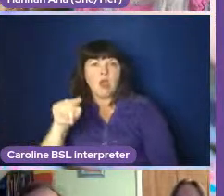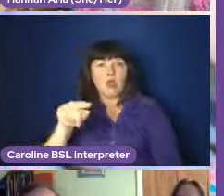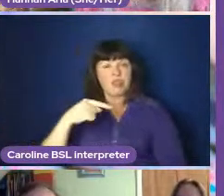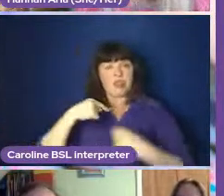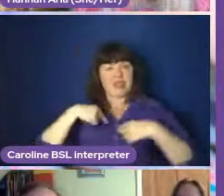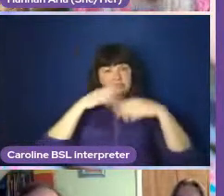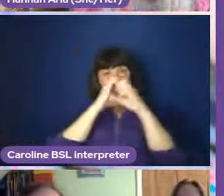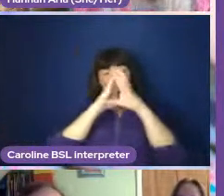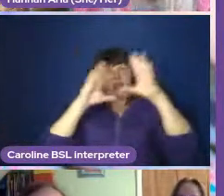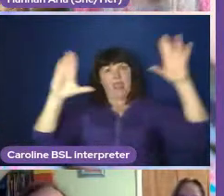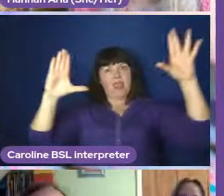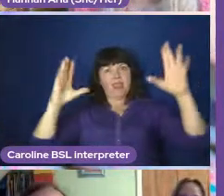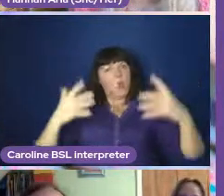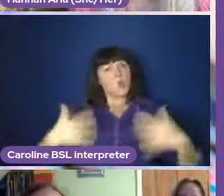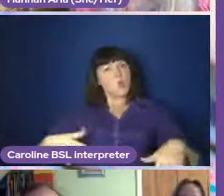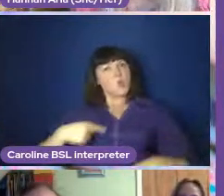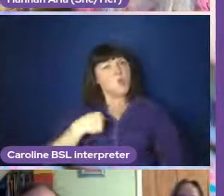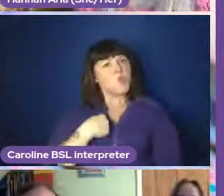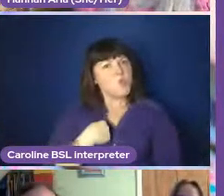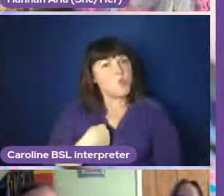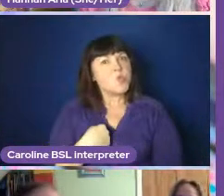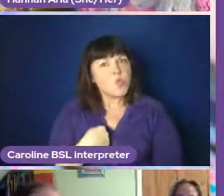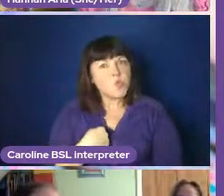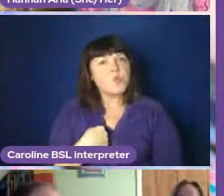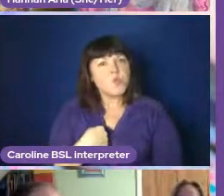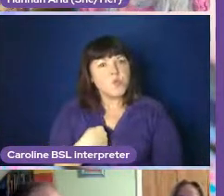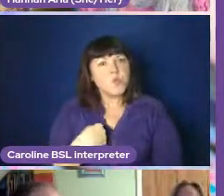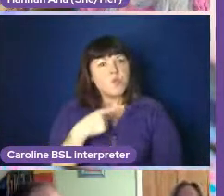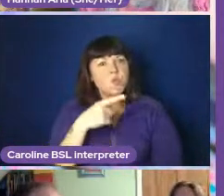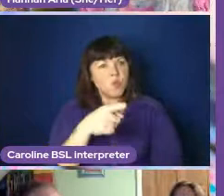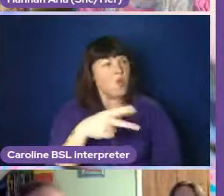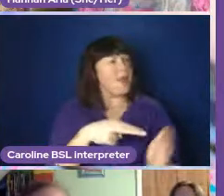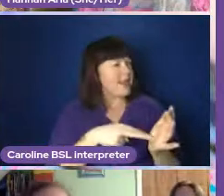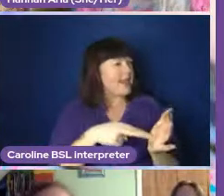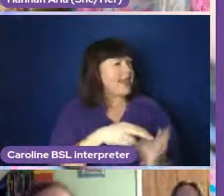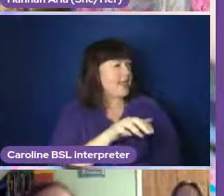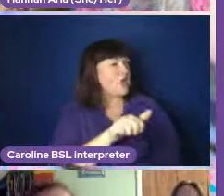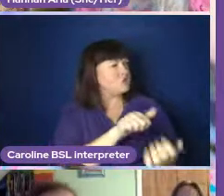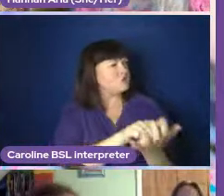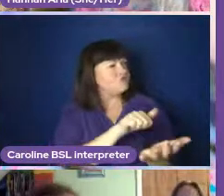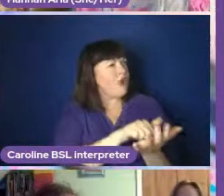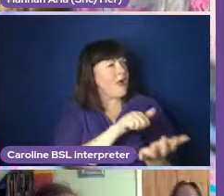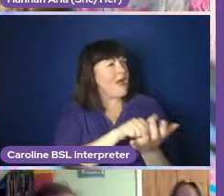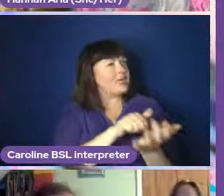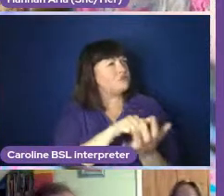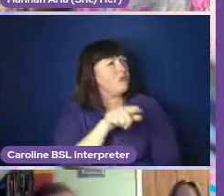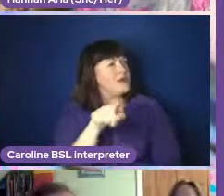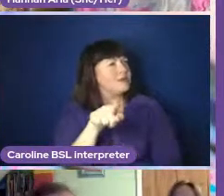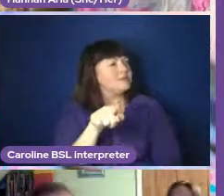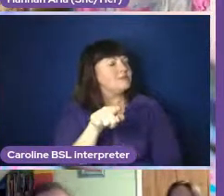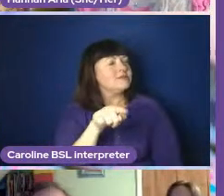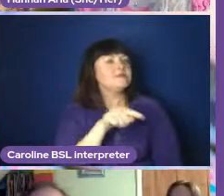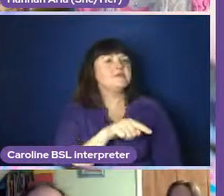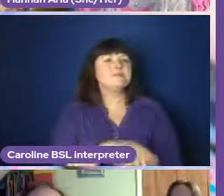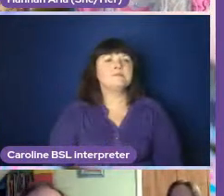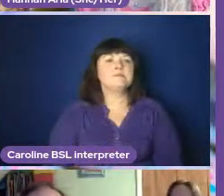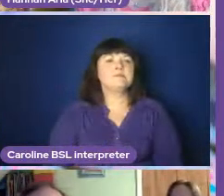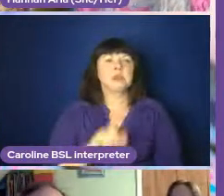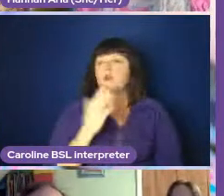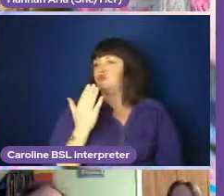kind of initially saw it. I can definitely see that. Yeah. And there was a recent